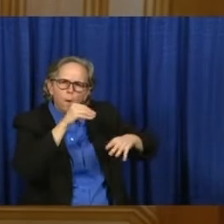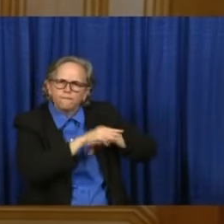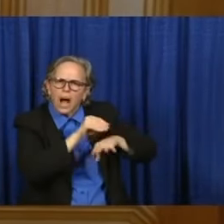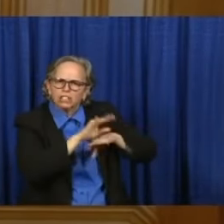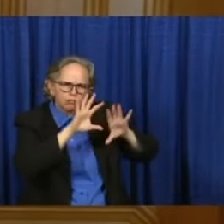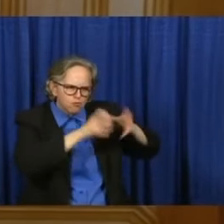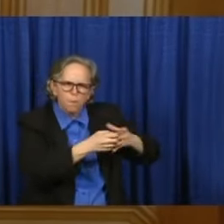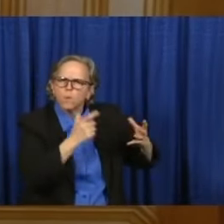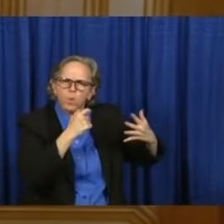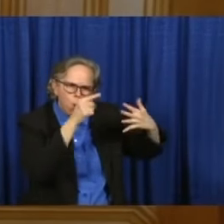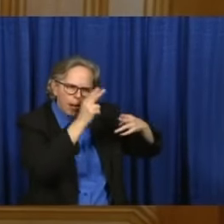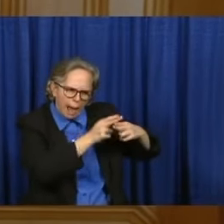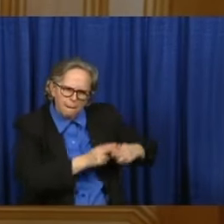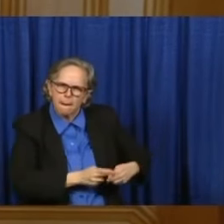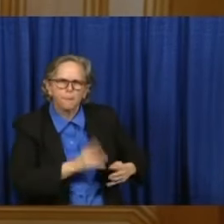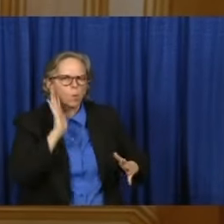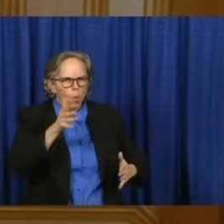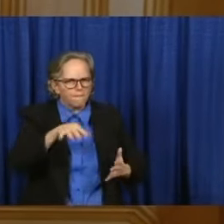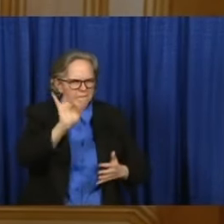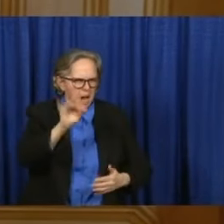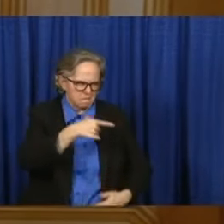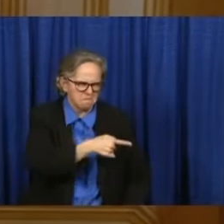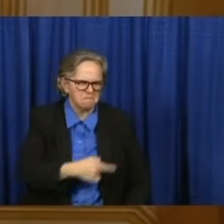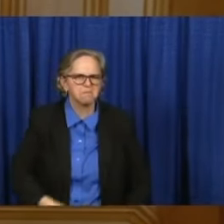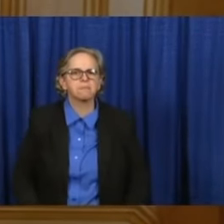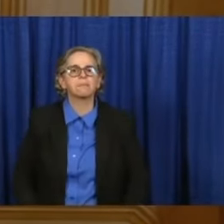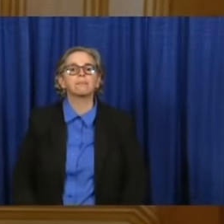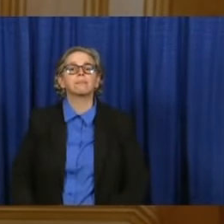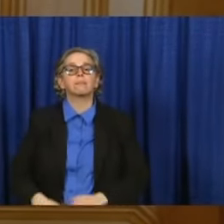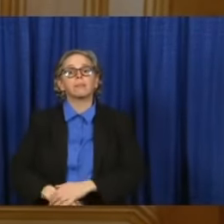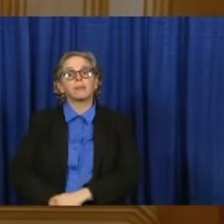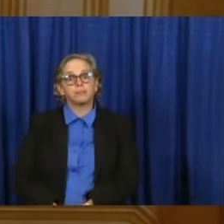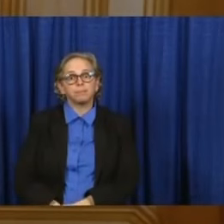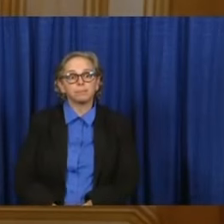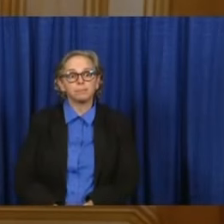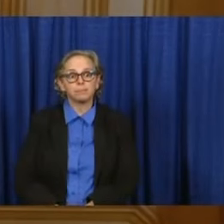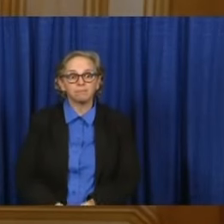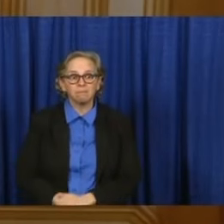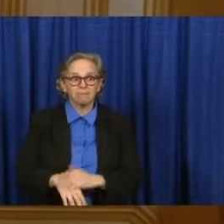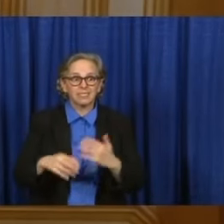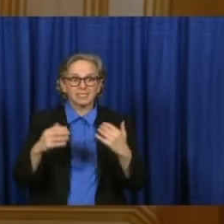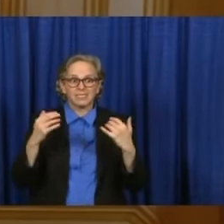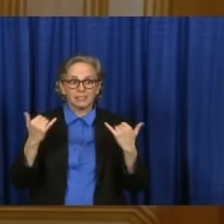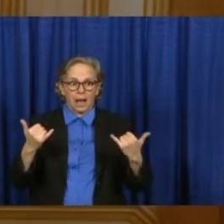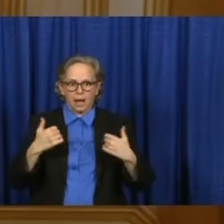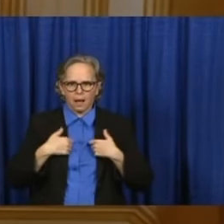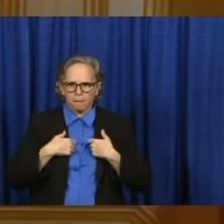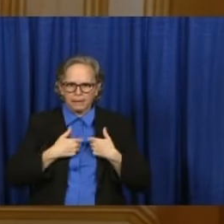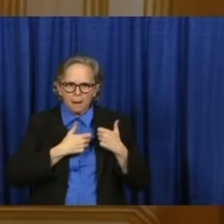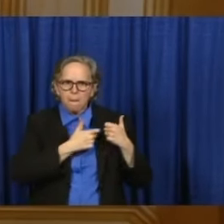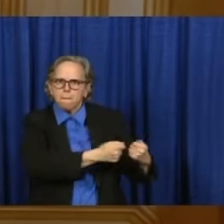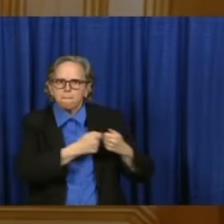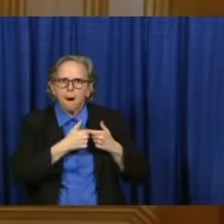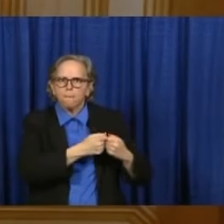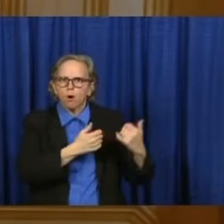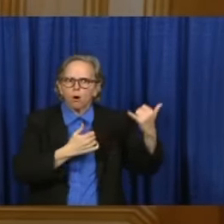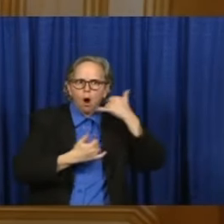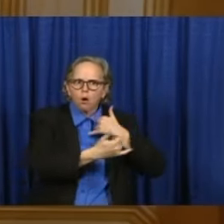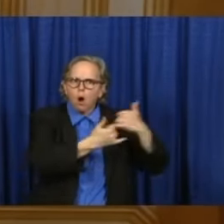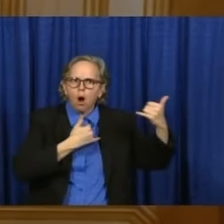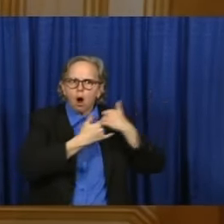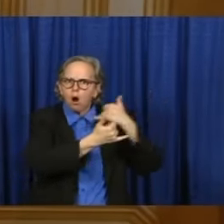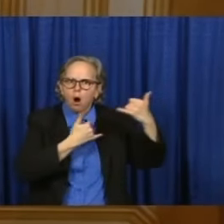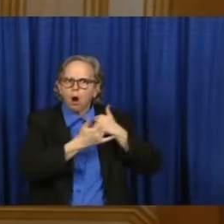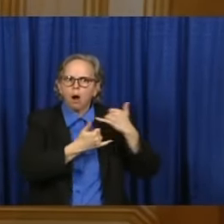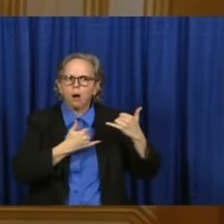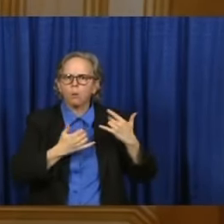I've received texts, calls from people who are concerned